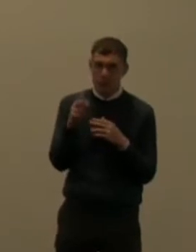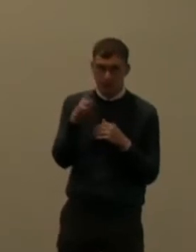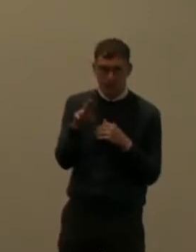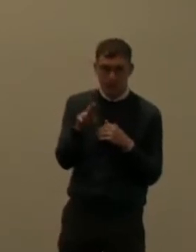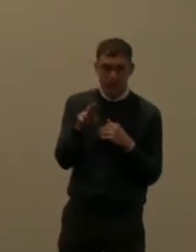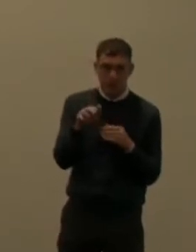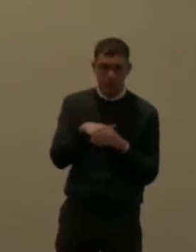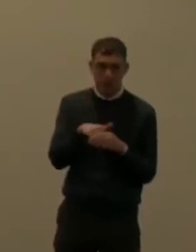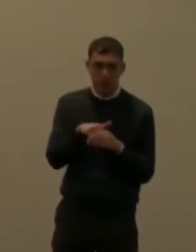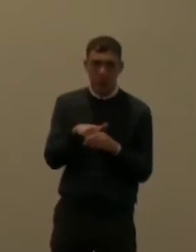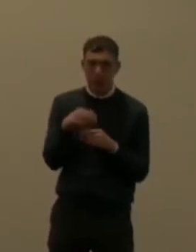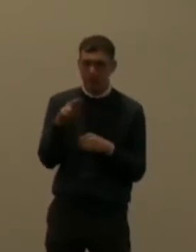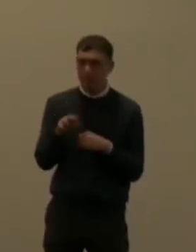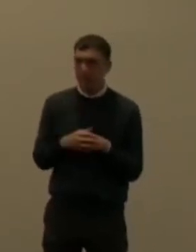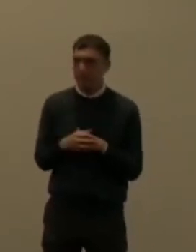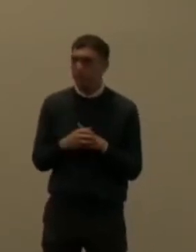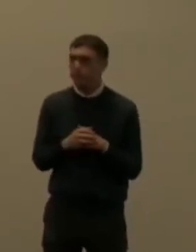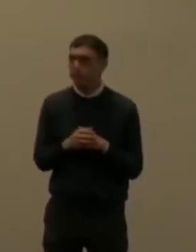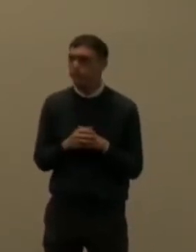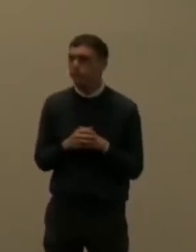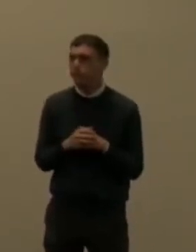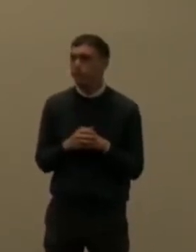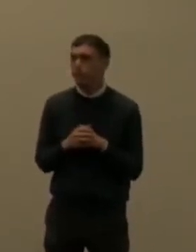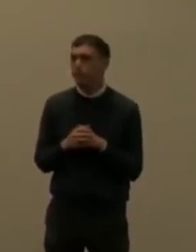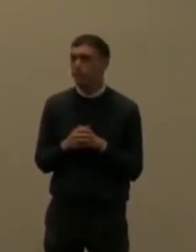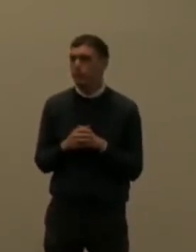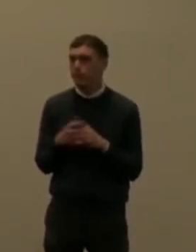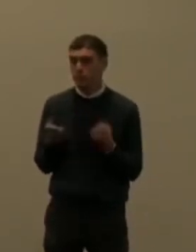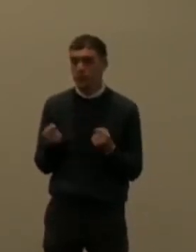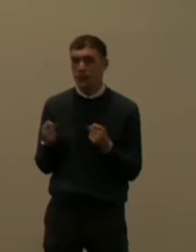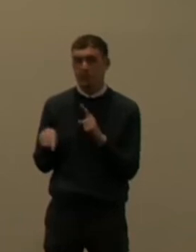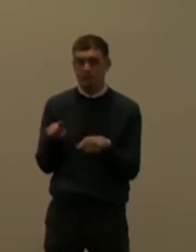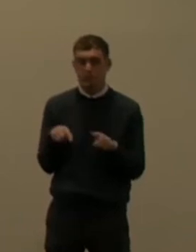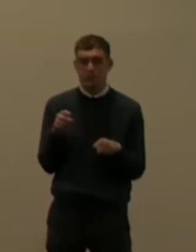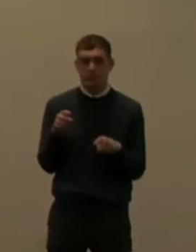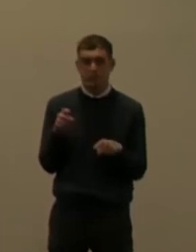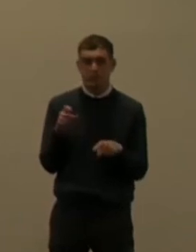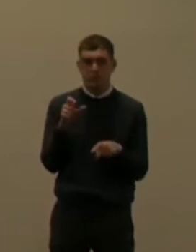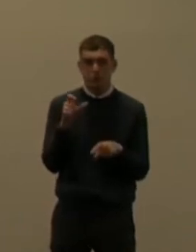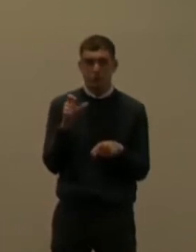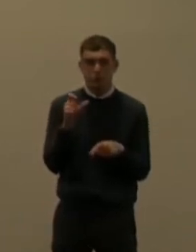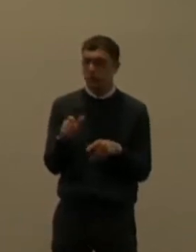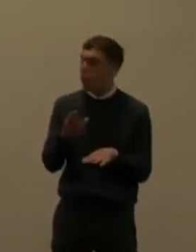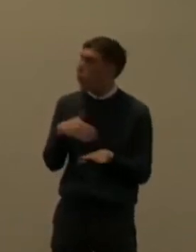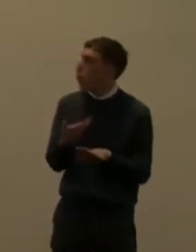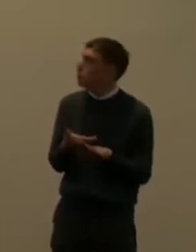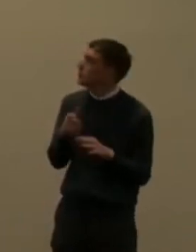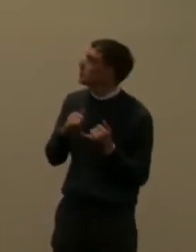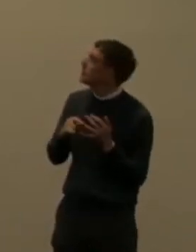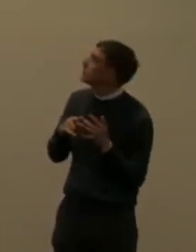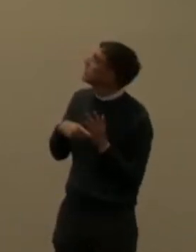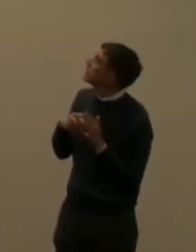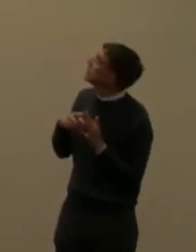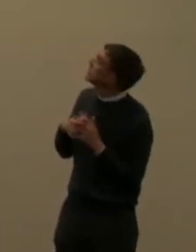the new value that you want to update. So here I have a variable called SharePoint site that